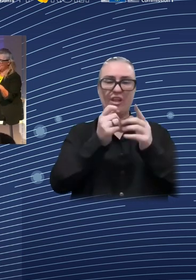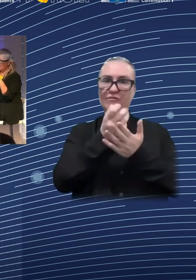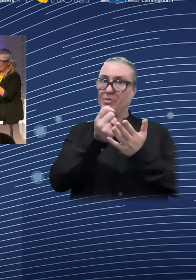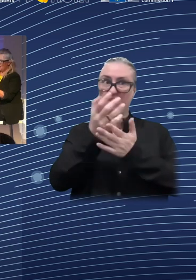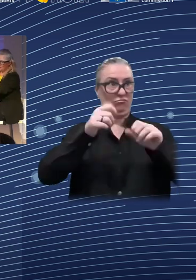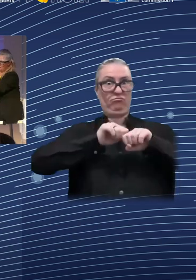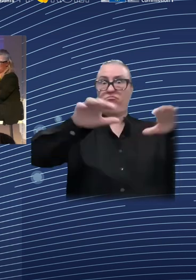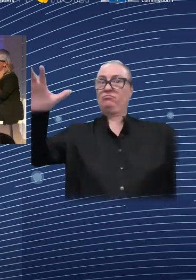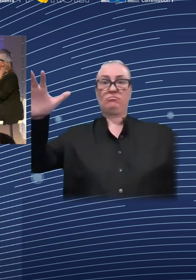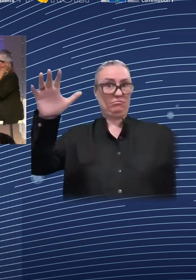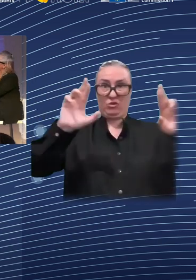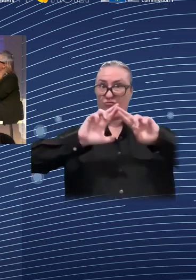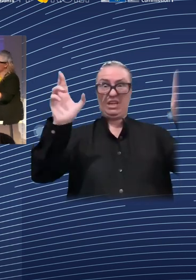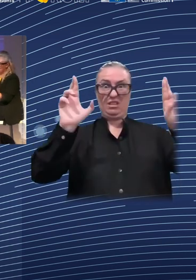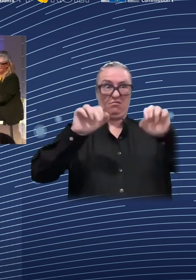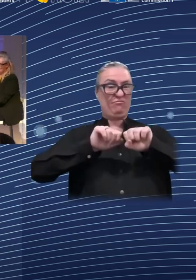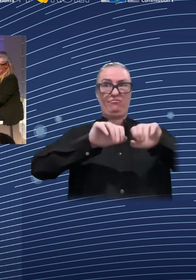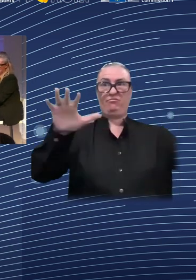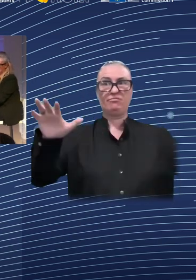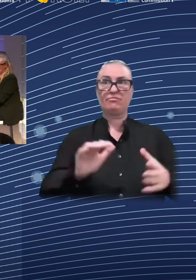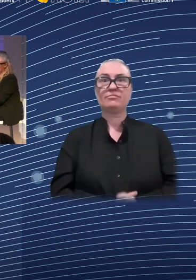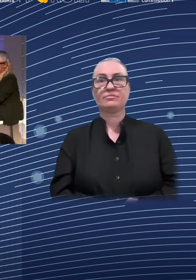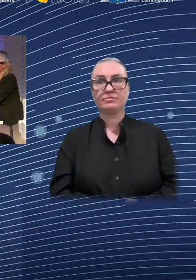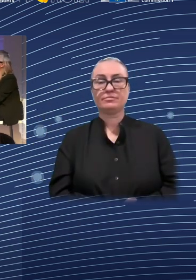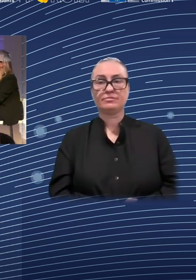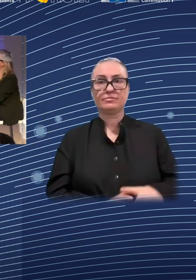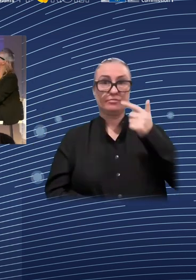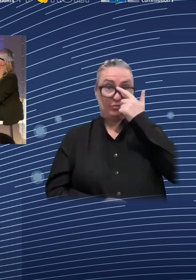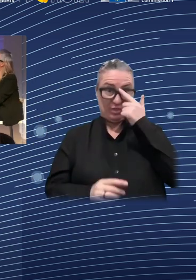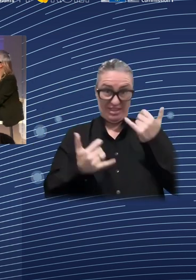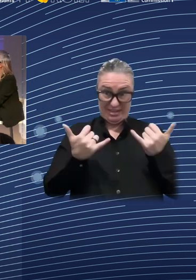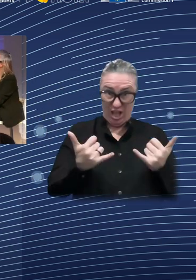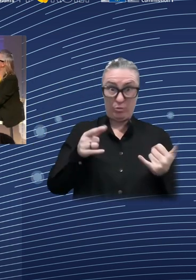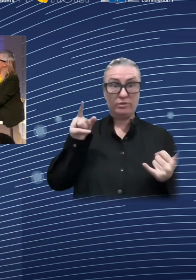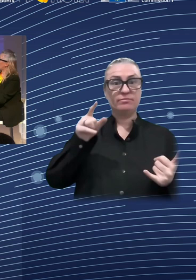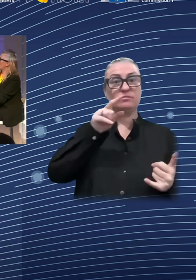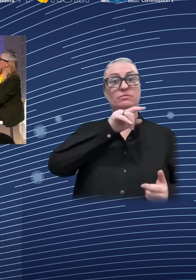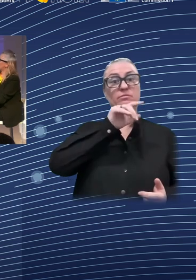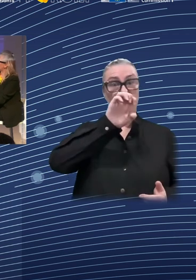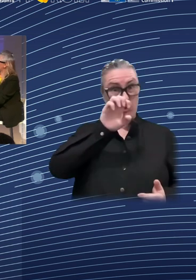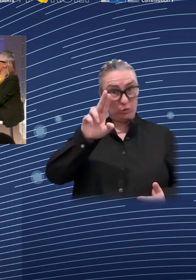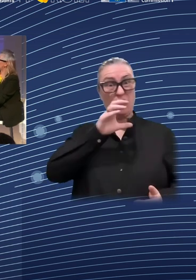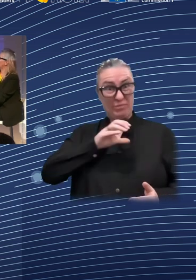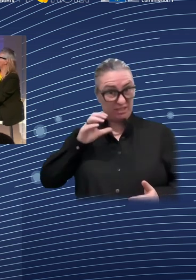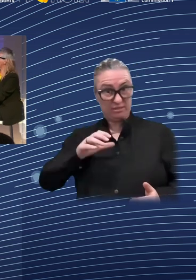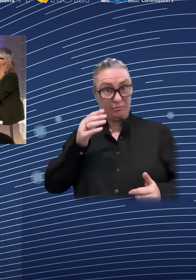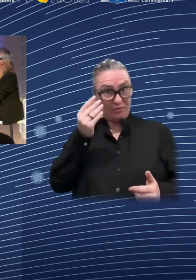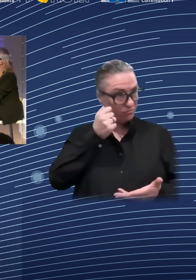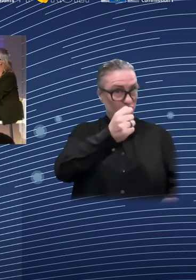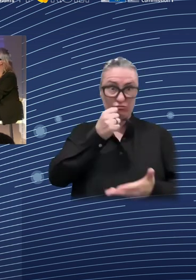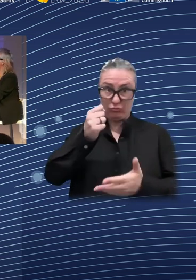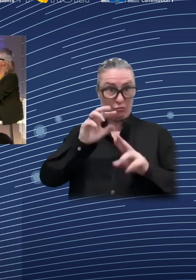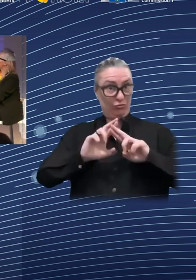national bodies, looking at this word cloud that's developing, there's a lot of common skills, frameworks, certifications,